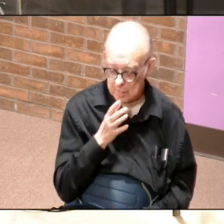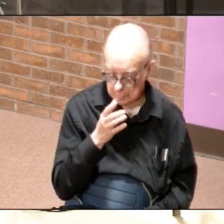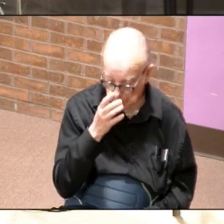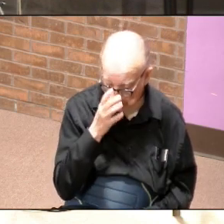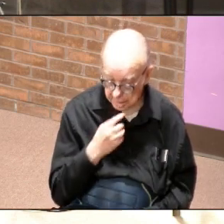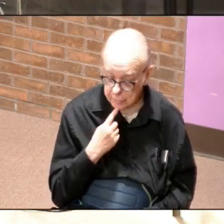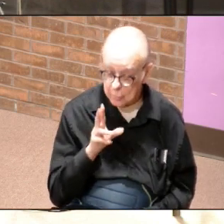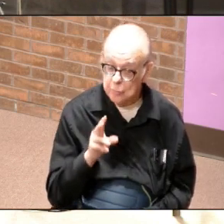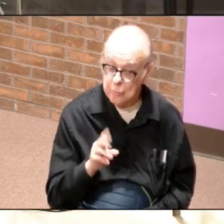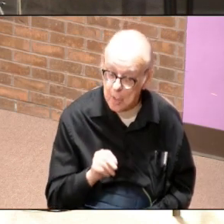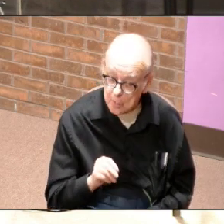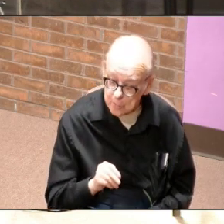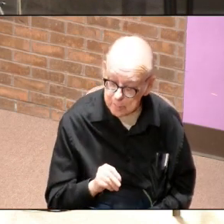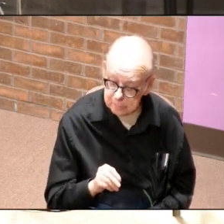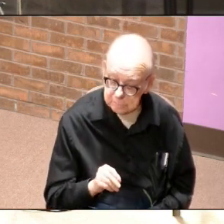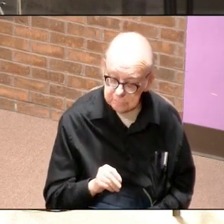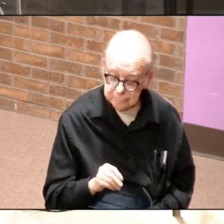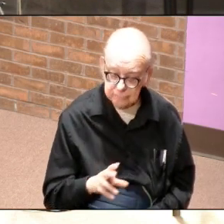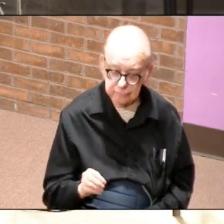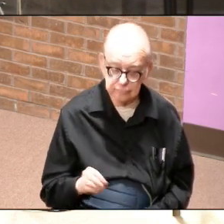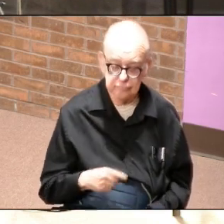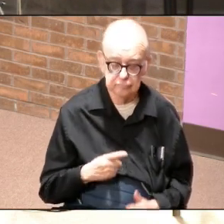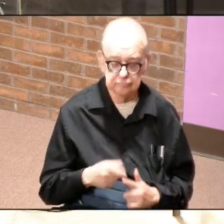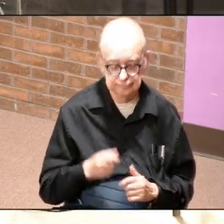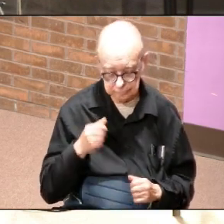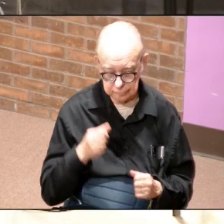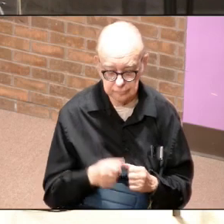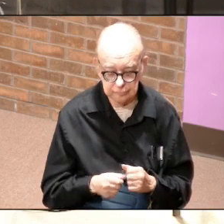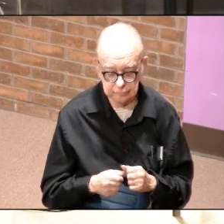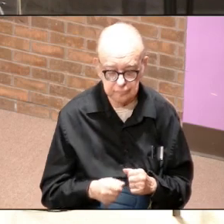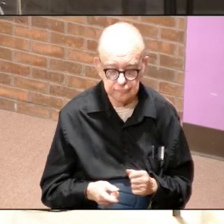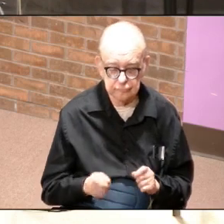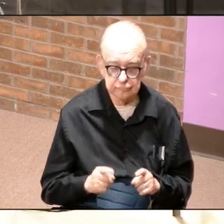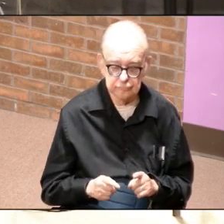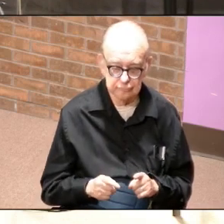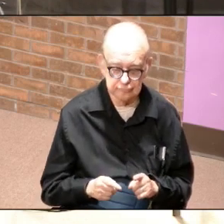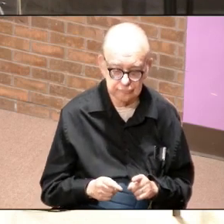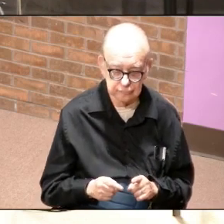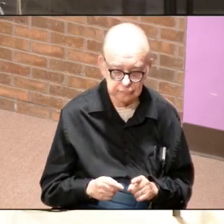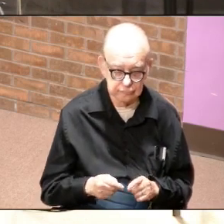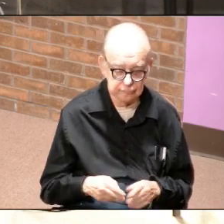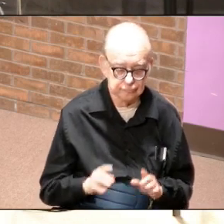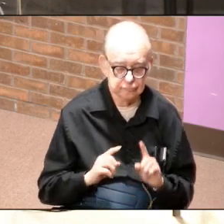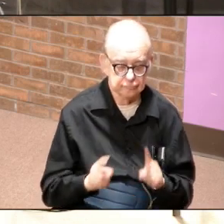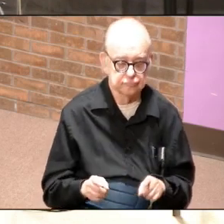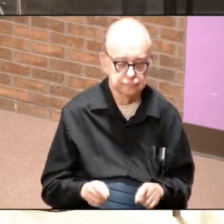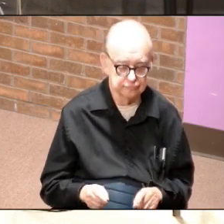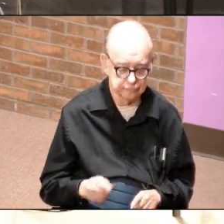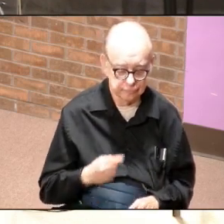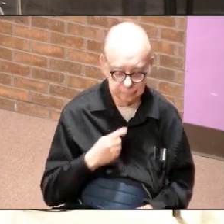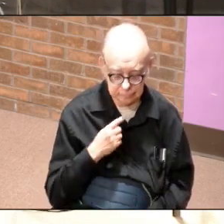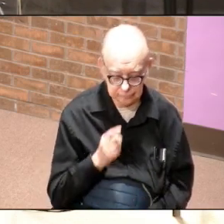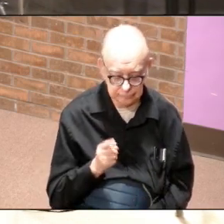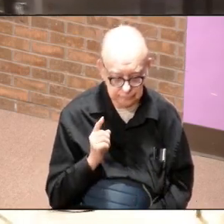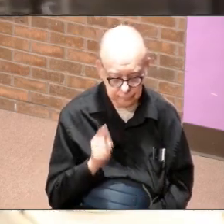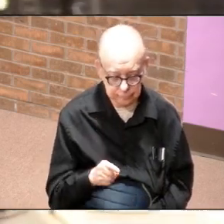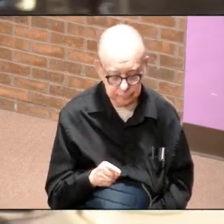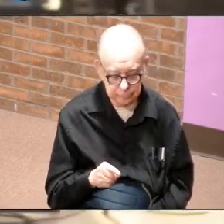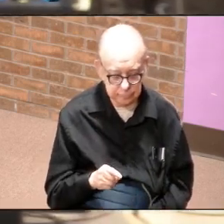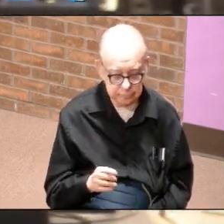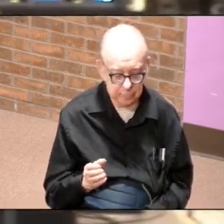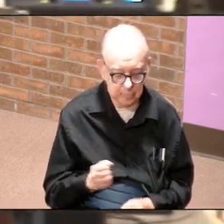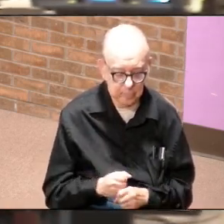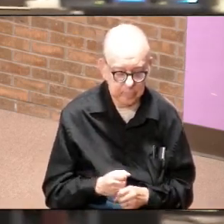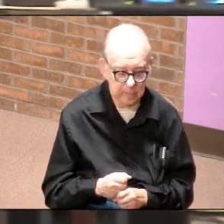you no? And then remember when they would let you go, they would tell you, they would say, you got